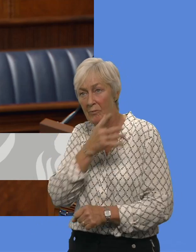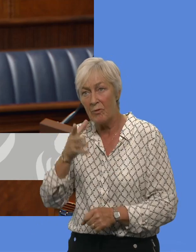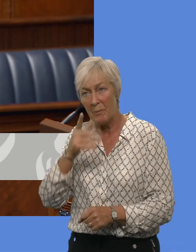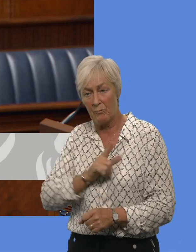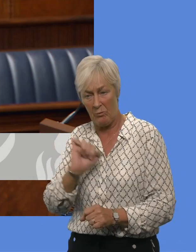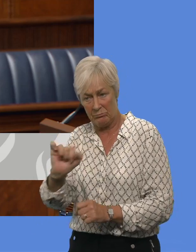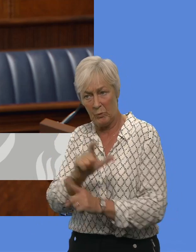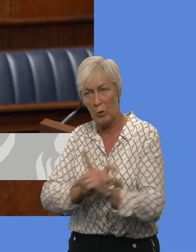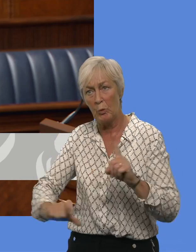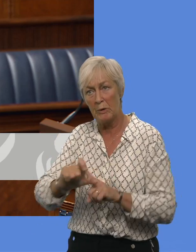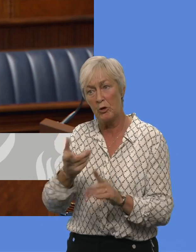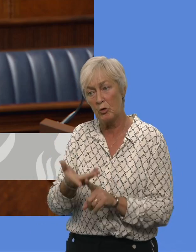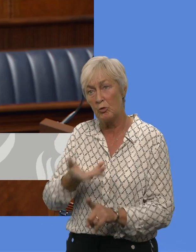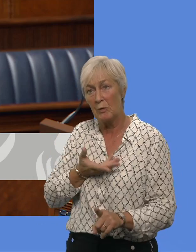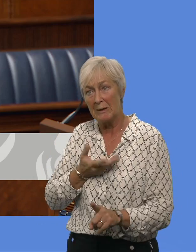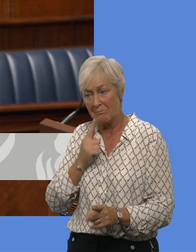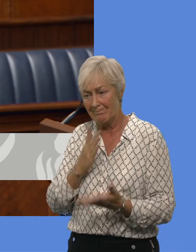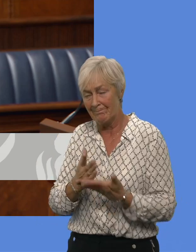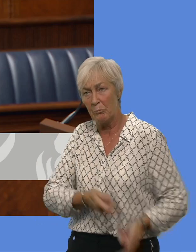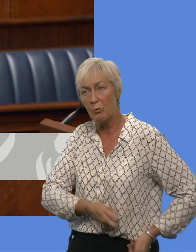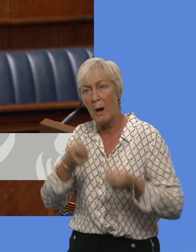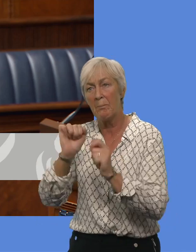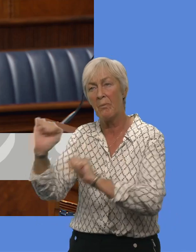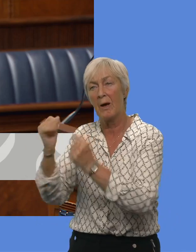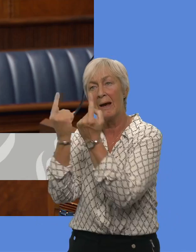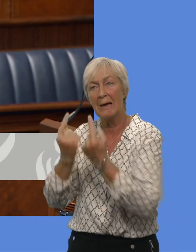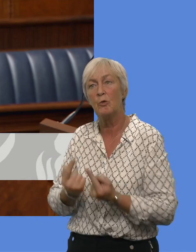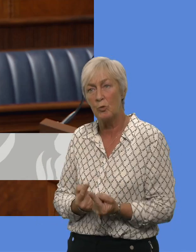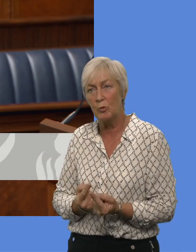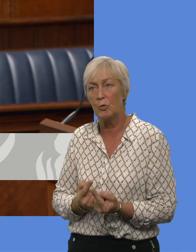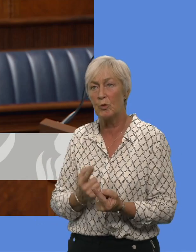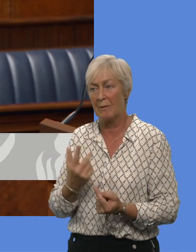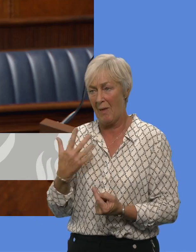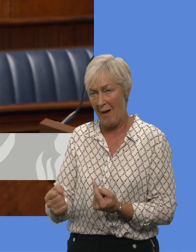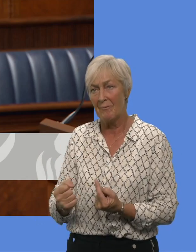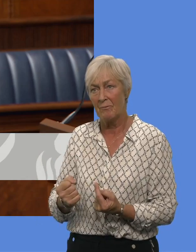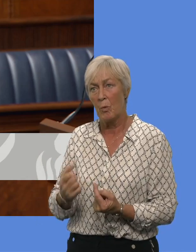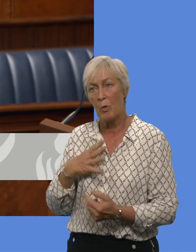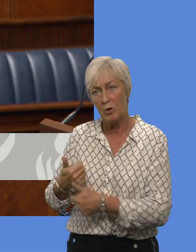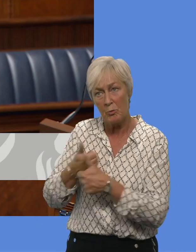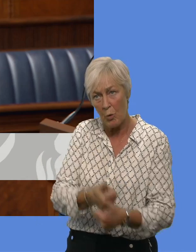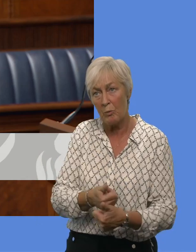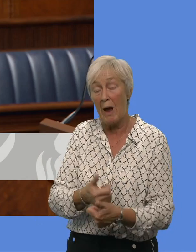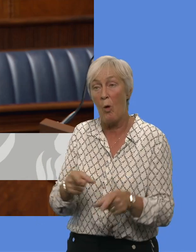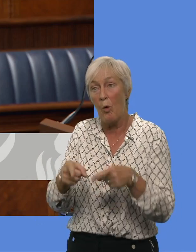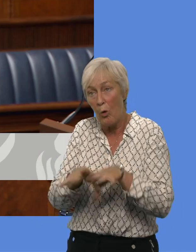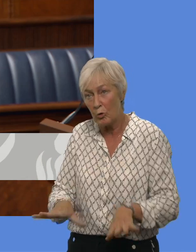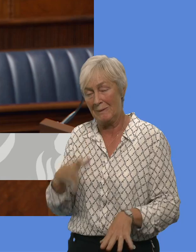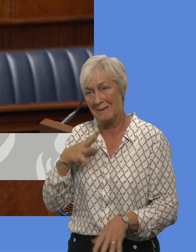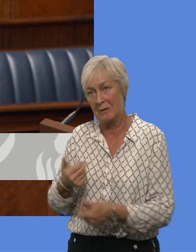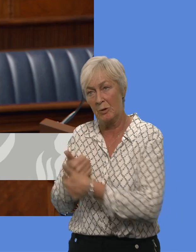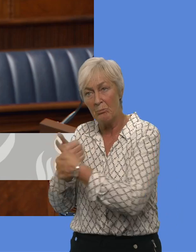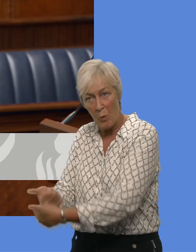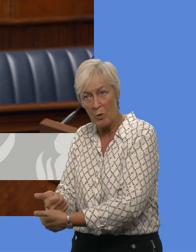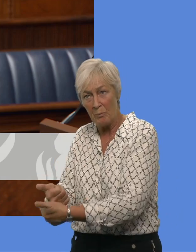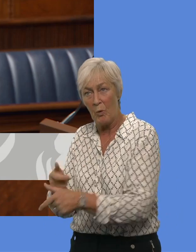farming community and to rightfully raise the important issues that they have. We want to support them, we need to support them, and that is